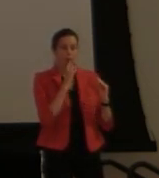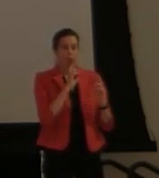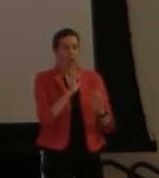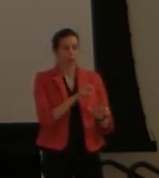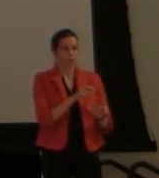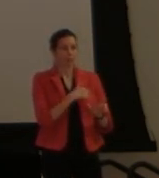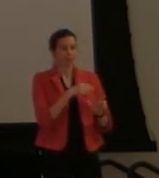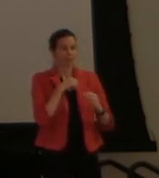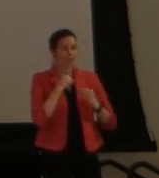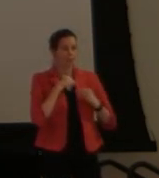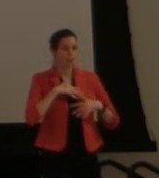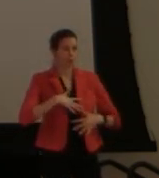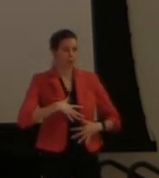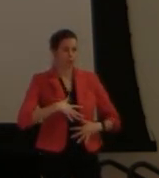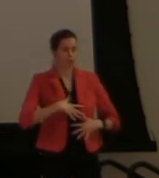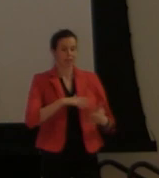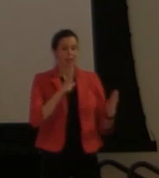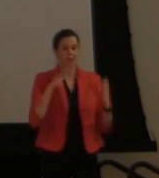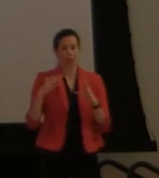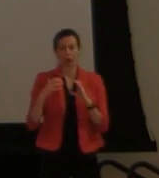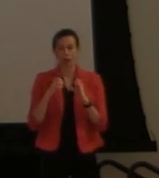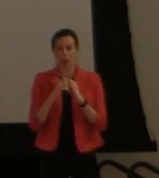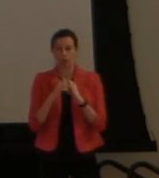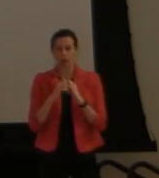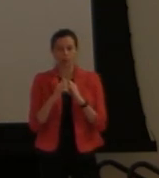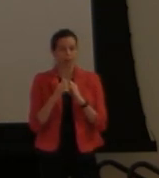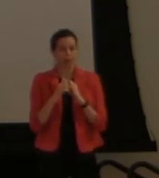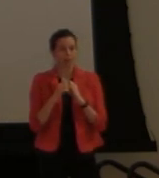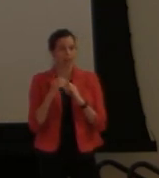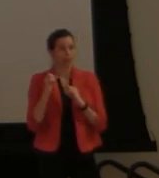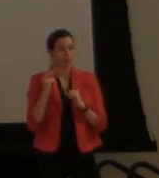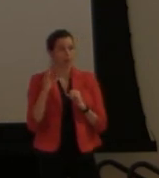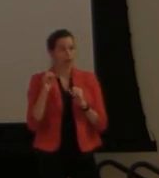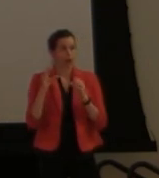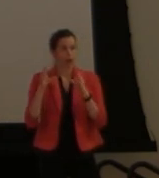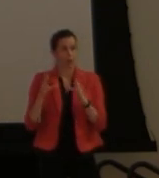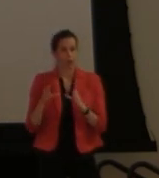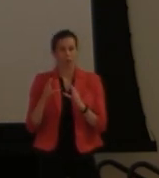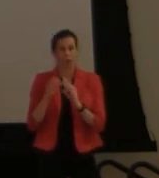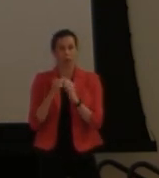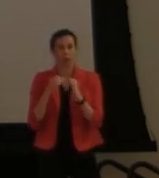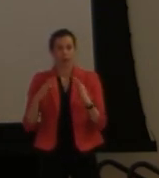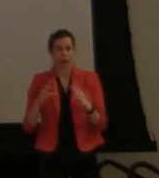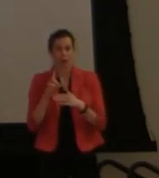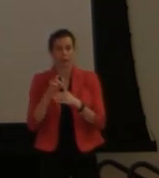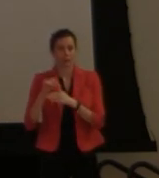having depression as compared to an Ohioan who does not have a disability.